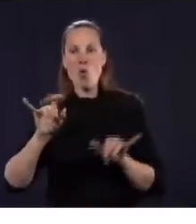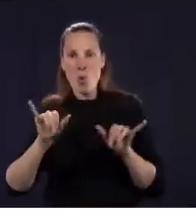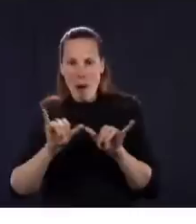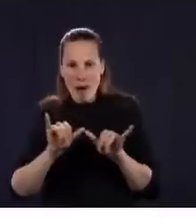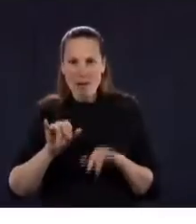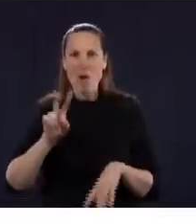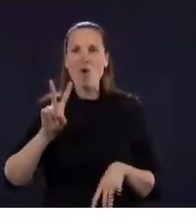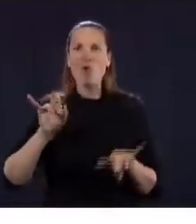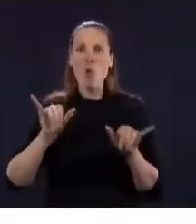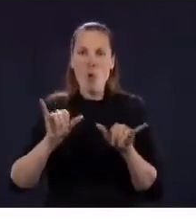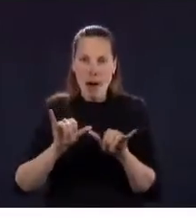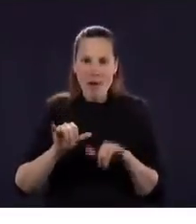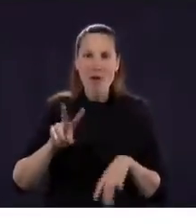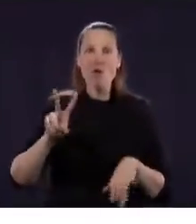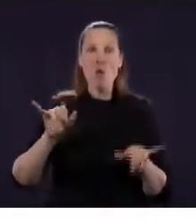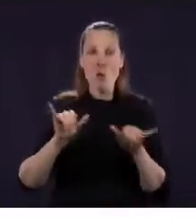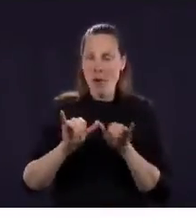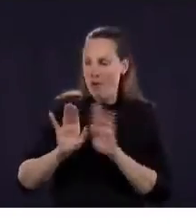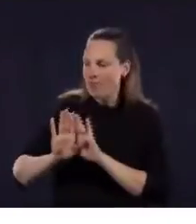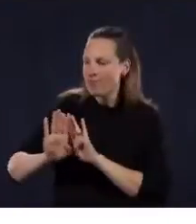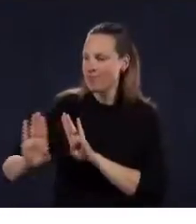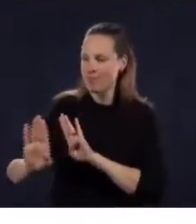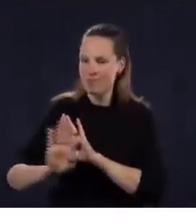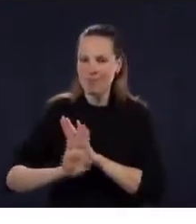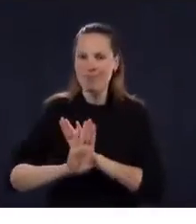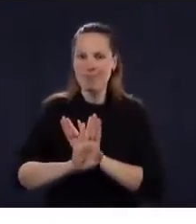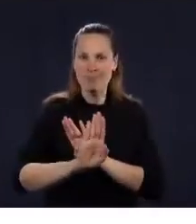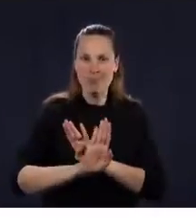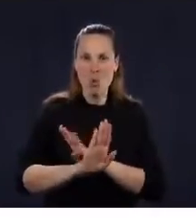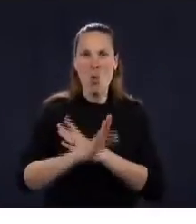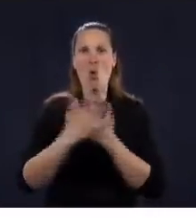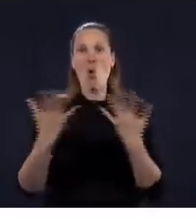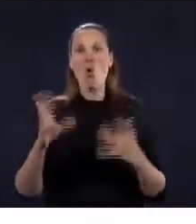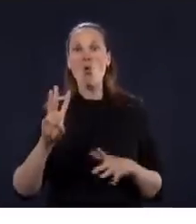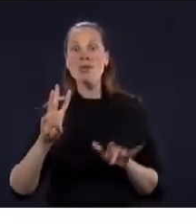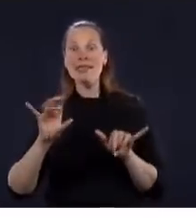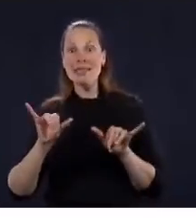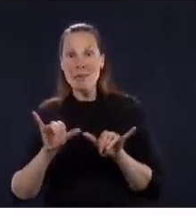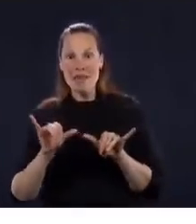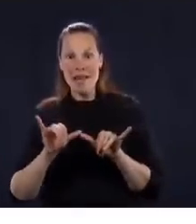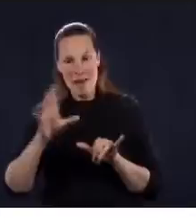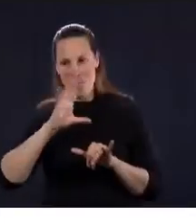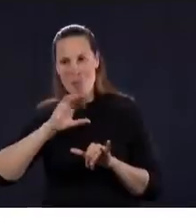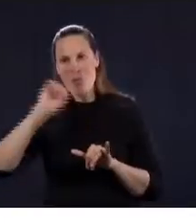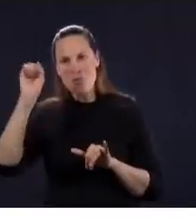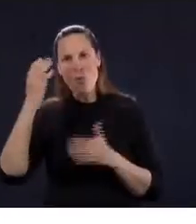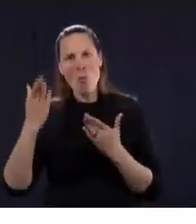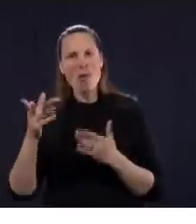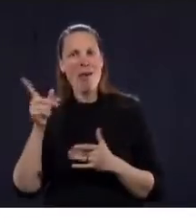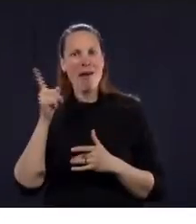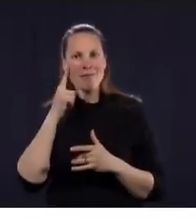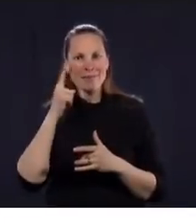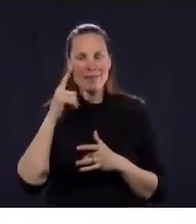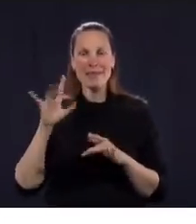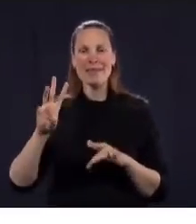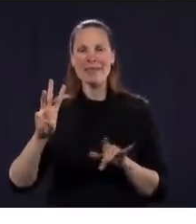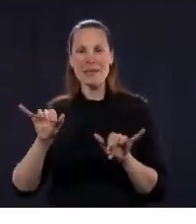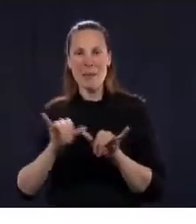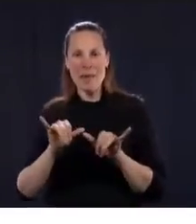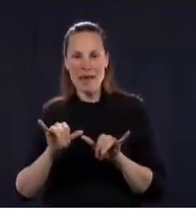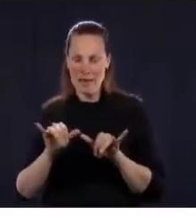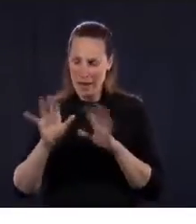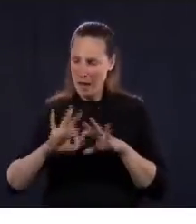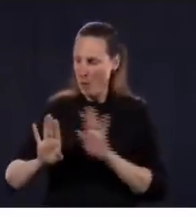'habitue à vivre avec dans la vie de tous les jours. Good afternoon. The